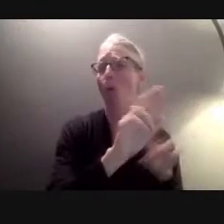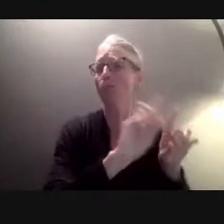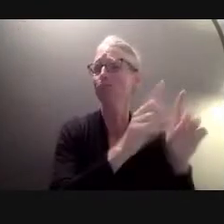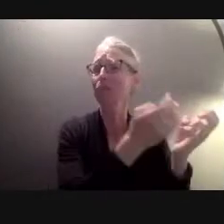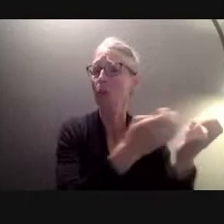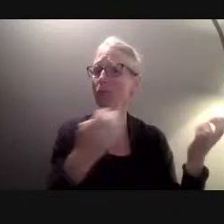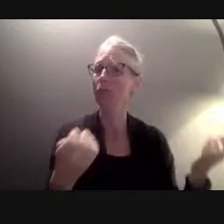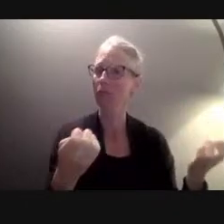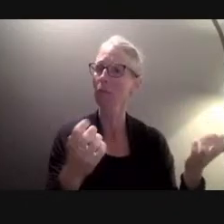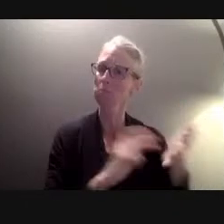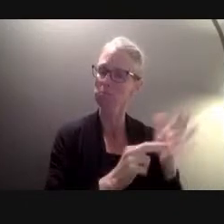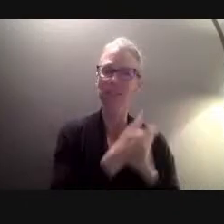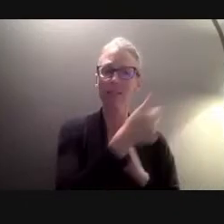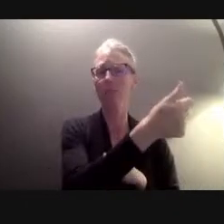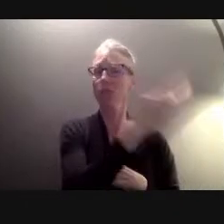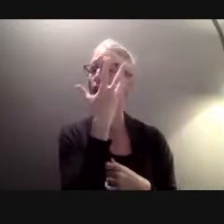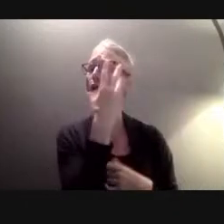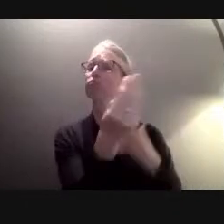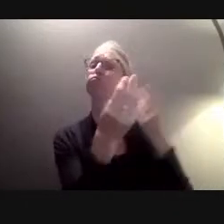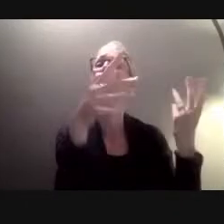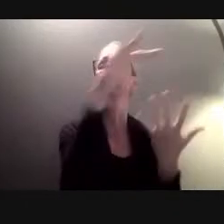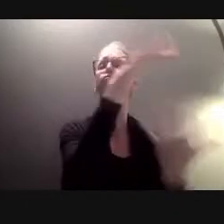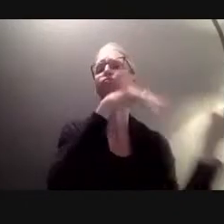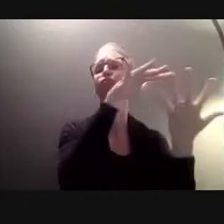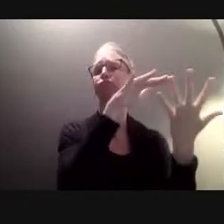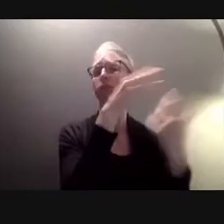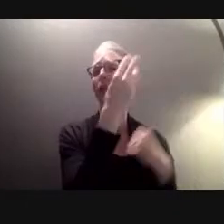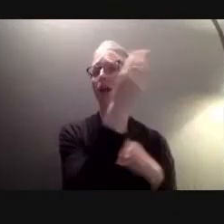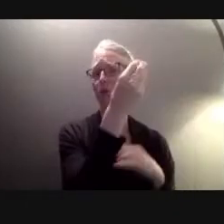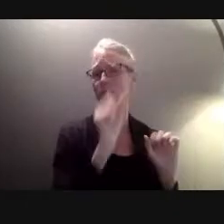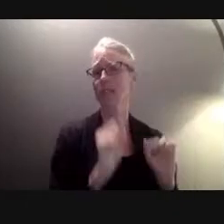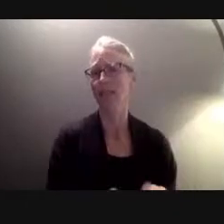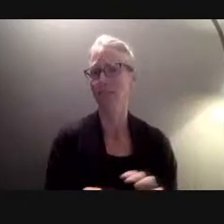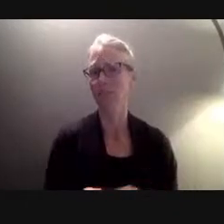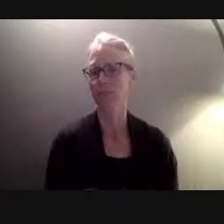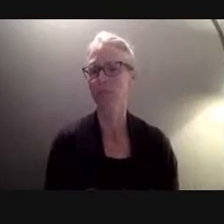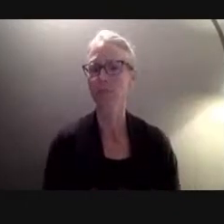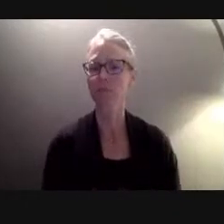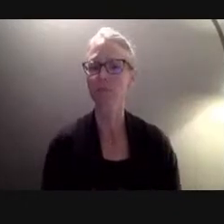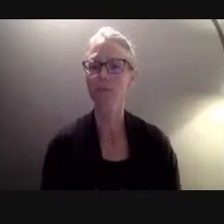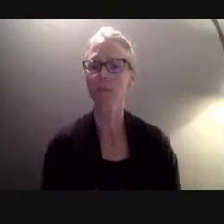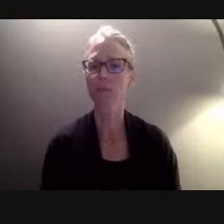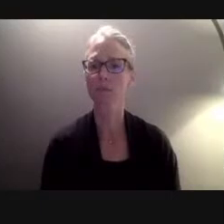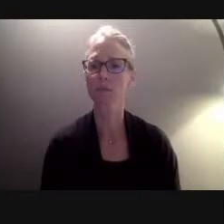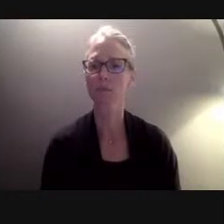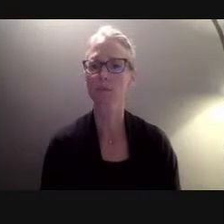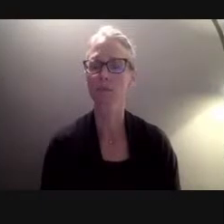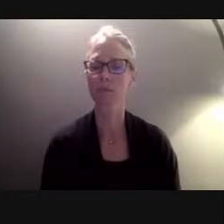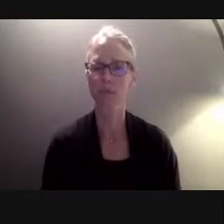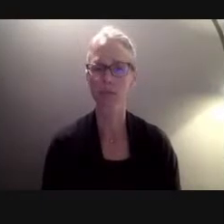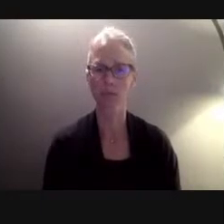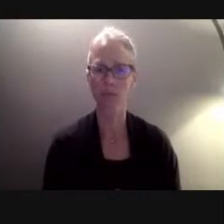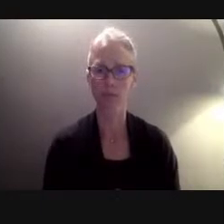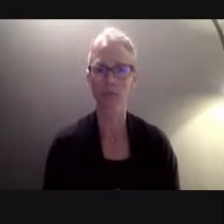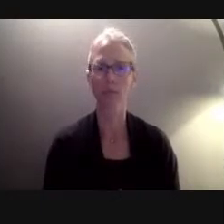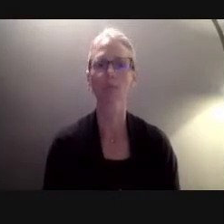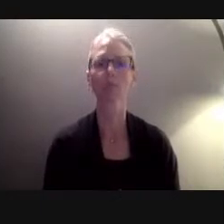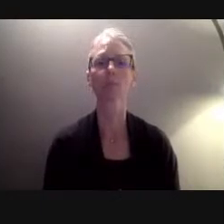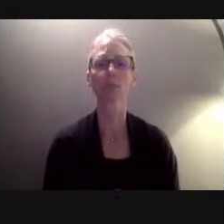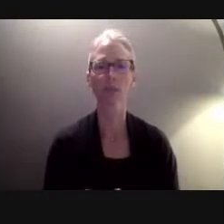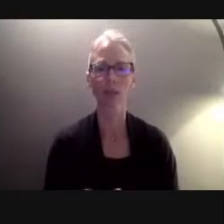in outdoors and help them with their accessibility. But I wanted to help more with